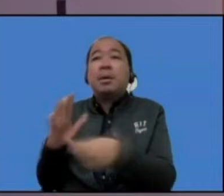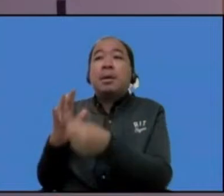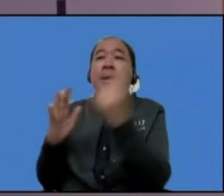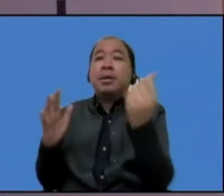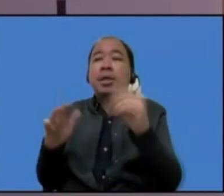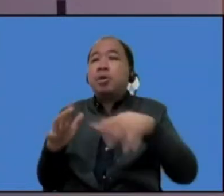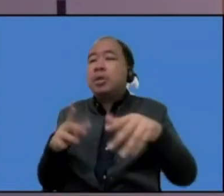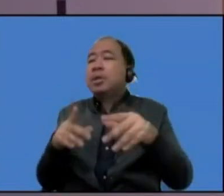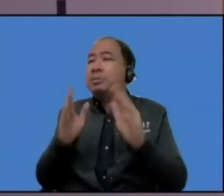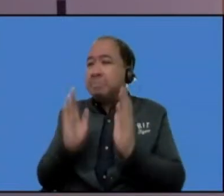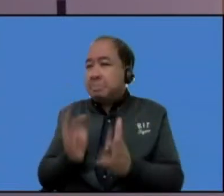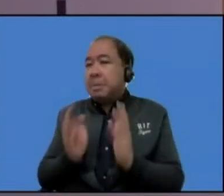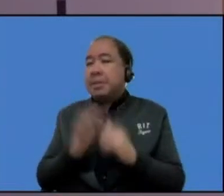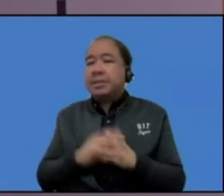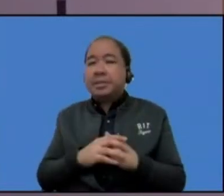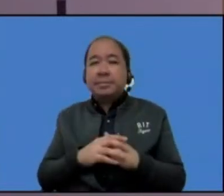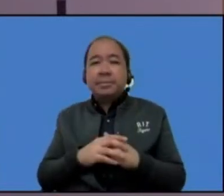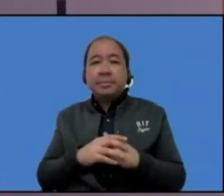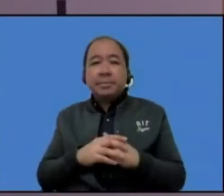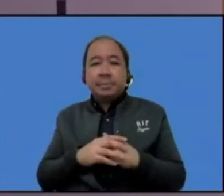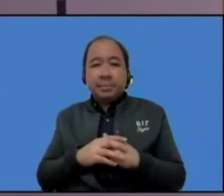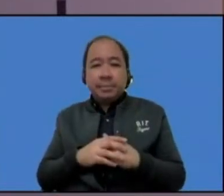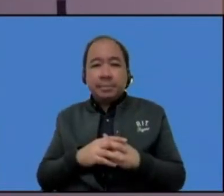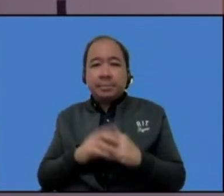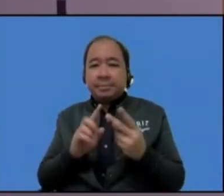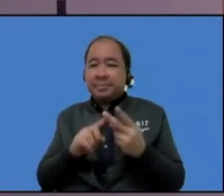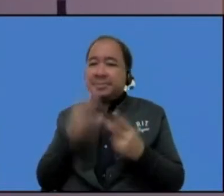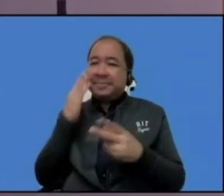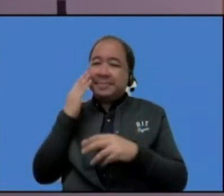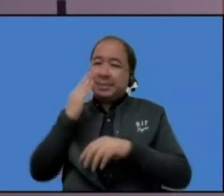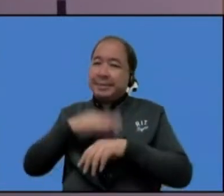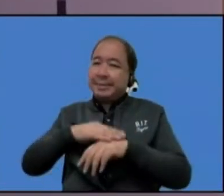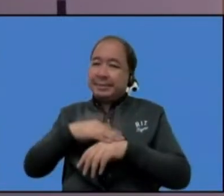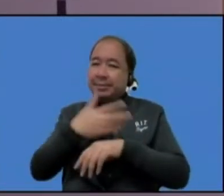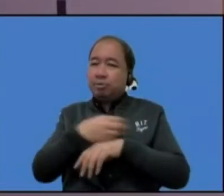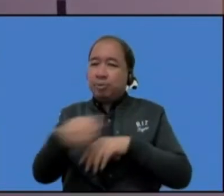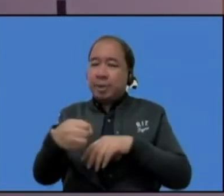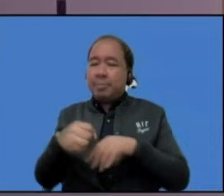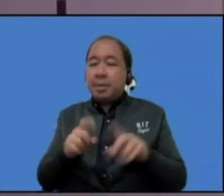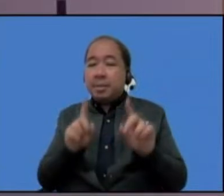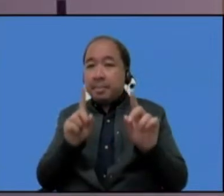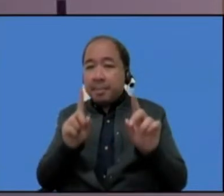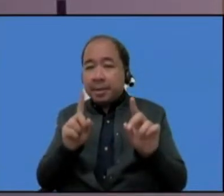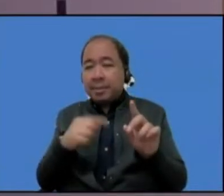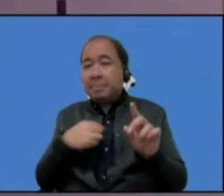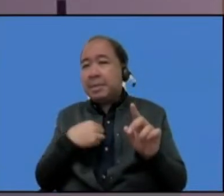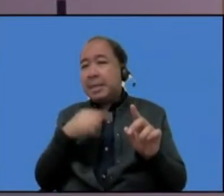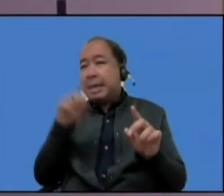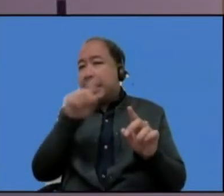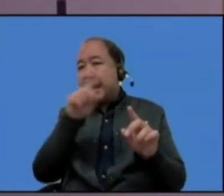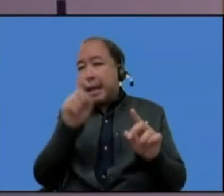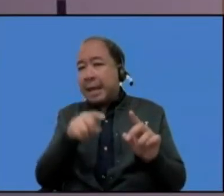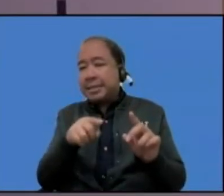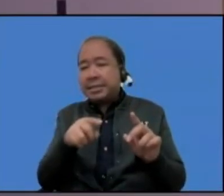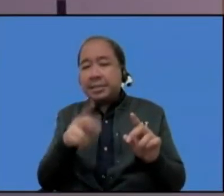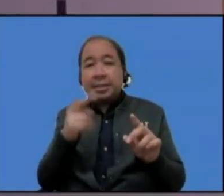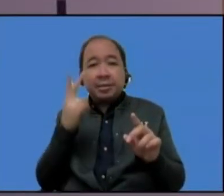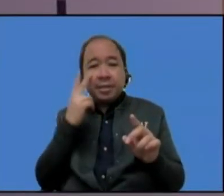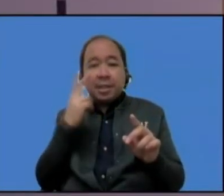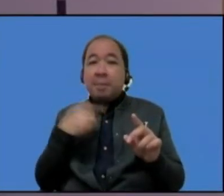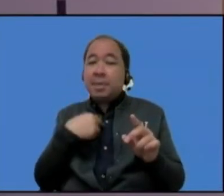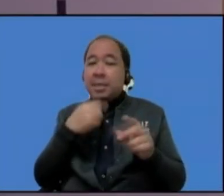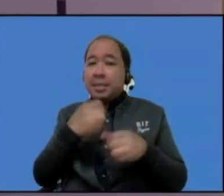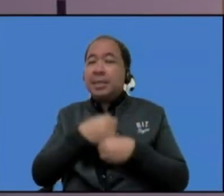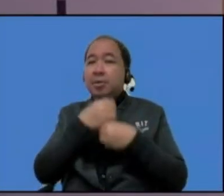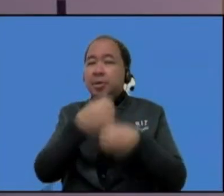critical. Let me just, I know that we are out of the time, I would just ask one more time, and if you're looking, I was representative